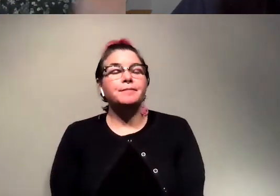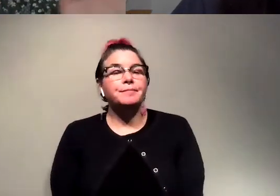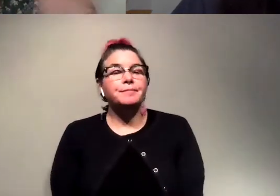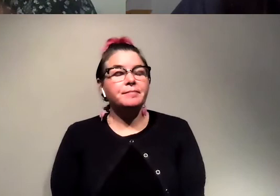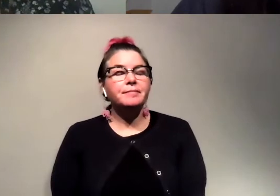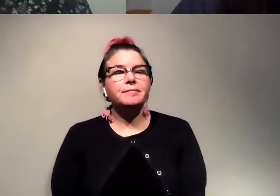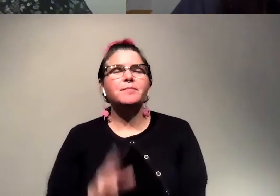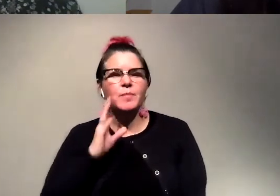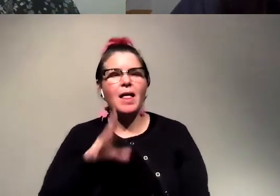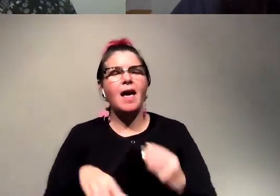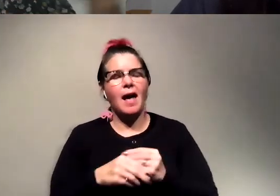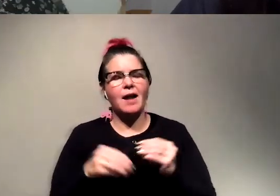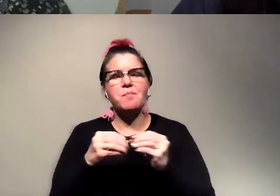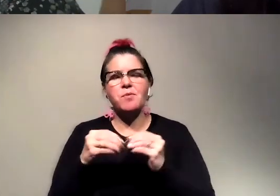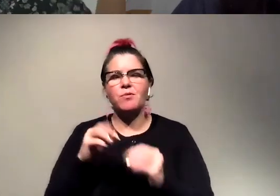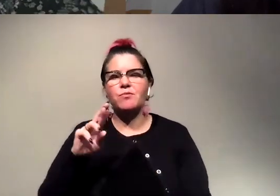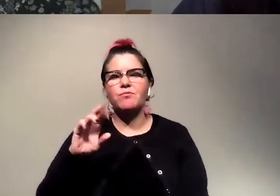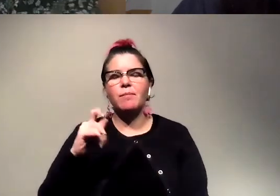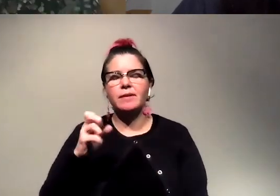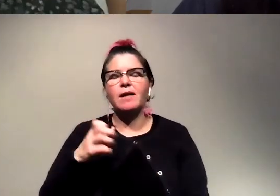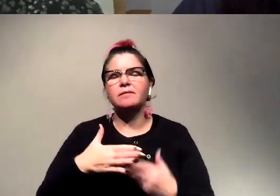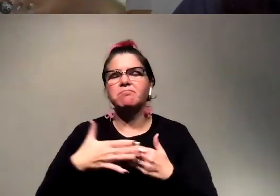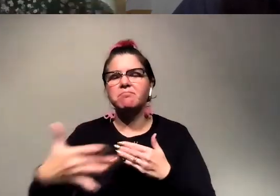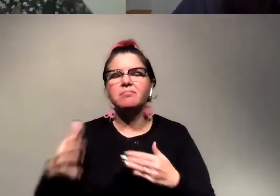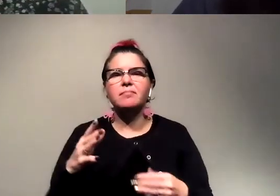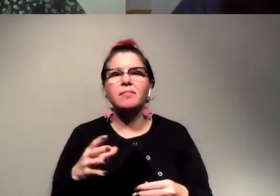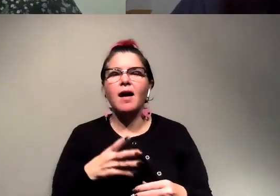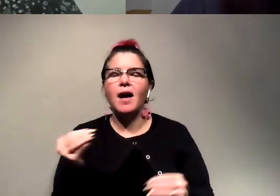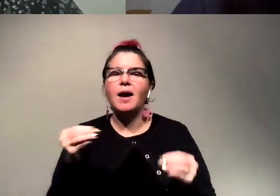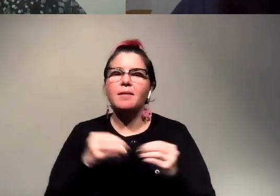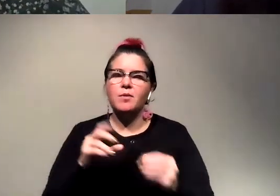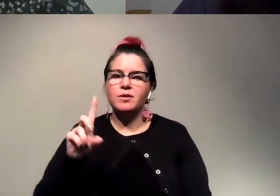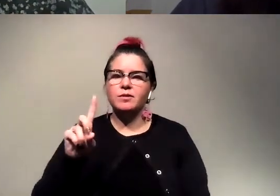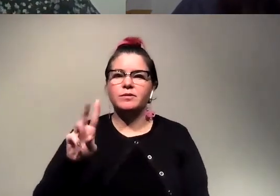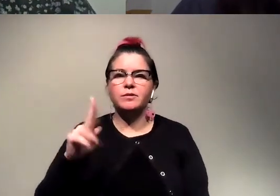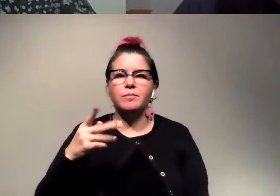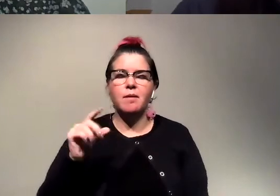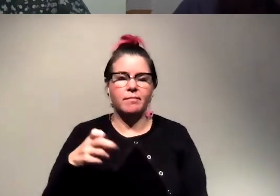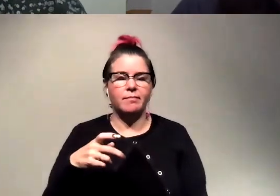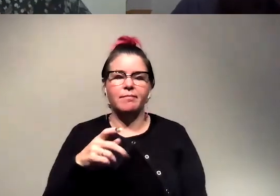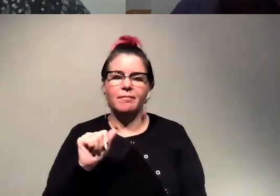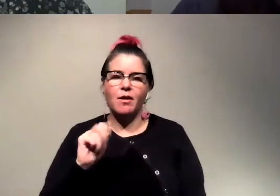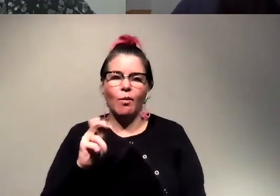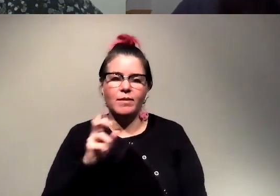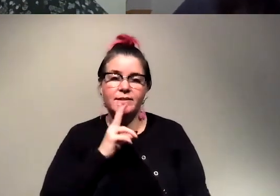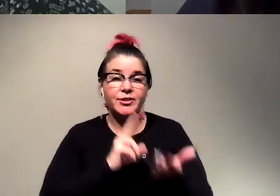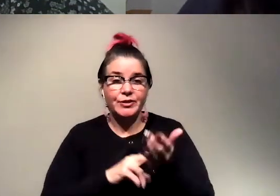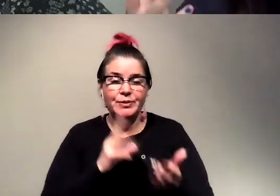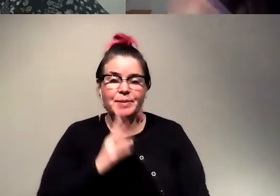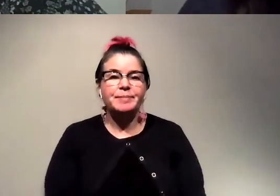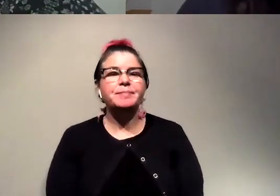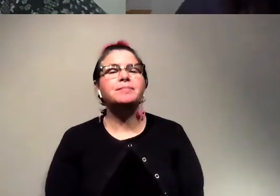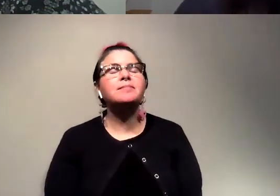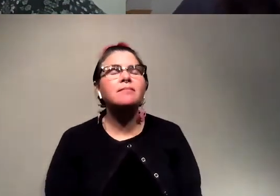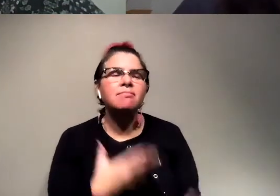add other reptiles in there soon and more dew pop anole stickers. Awesome. Well, Chelsea, thank you so